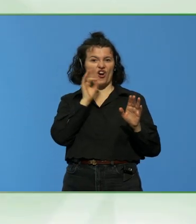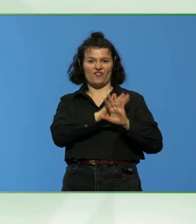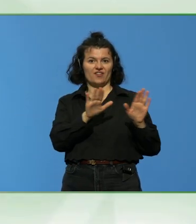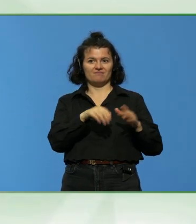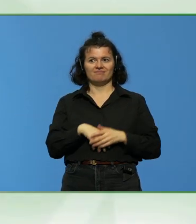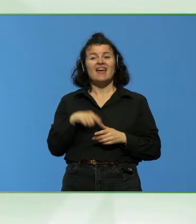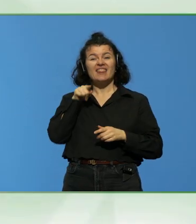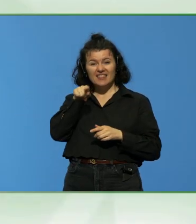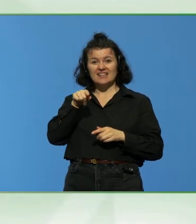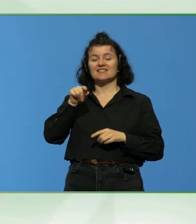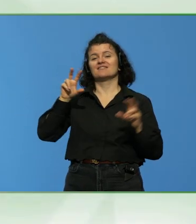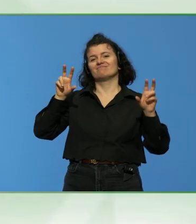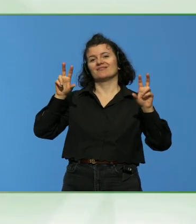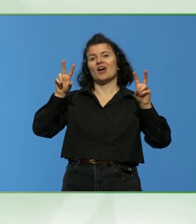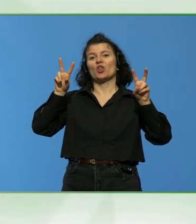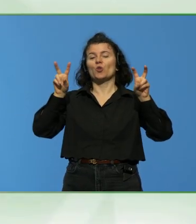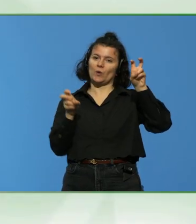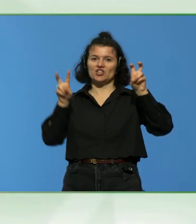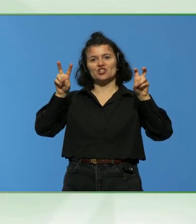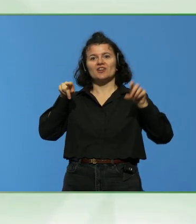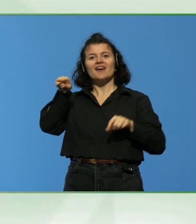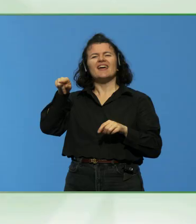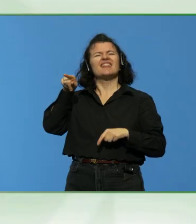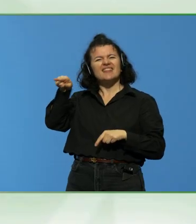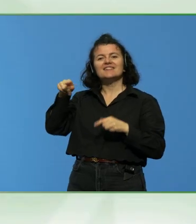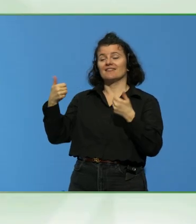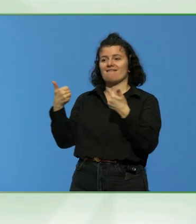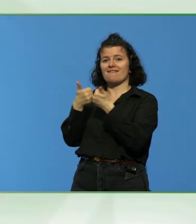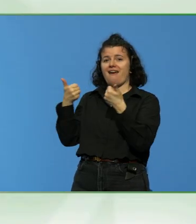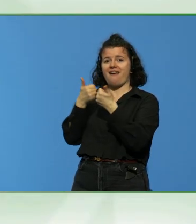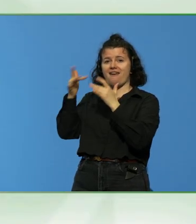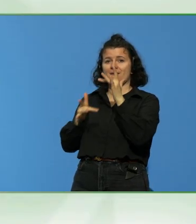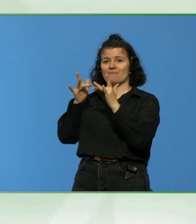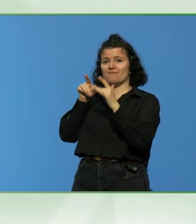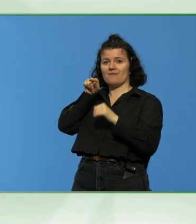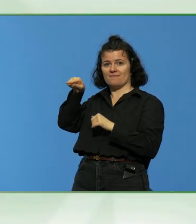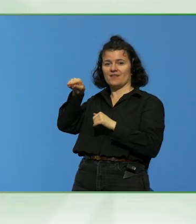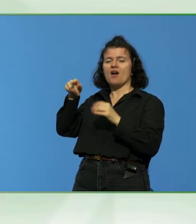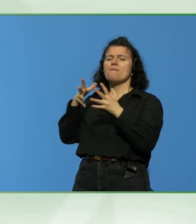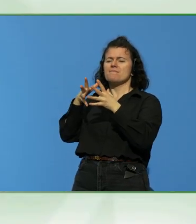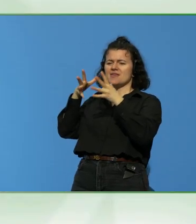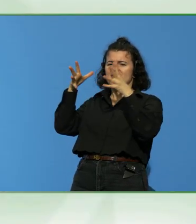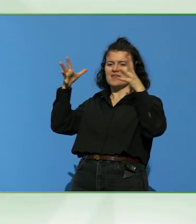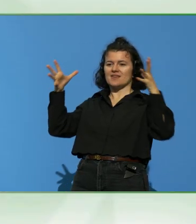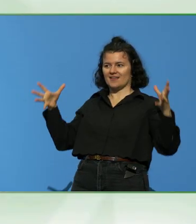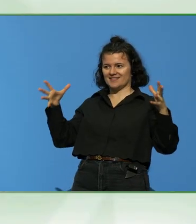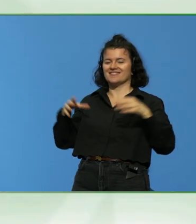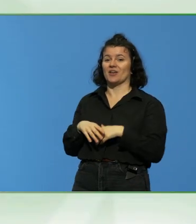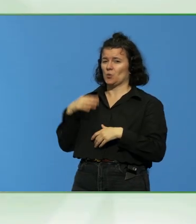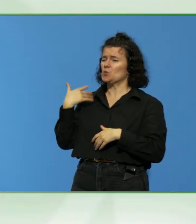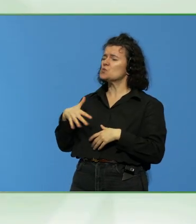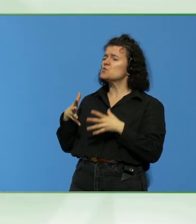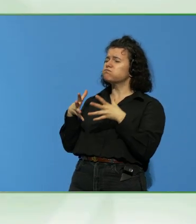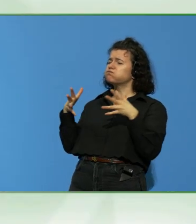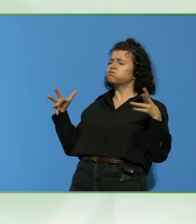gaming streaming platform? I might have to ask my teenager. Our next speaker will not only outline what Twitch